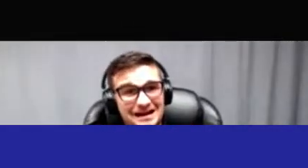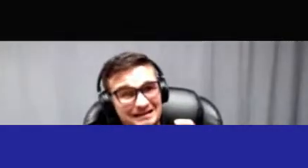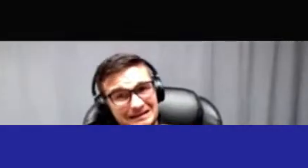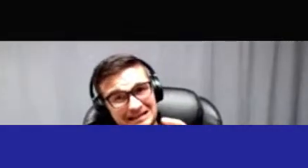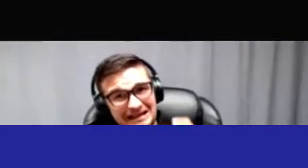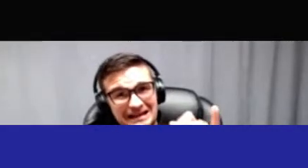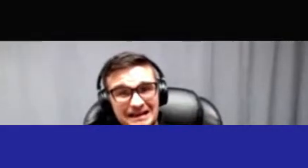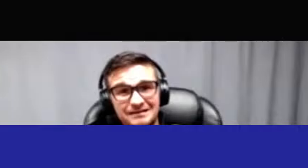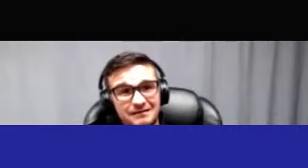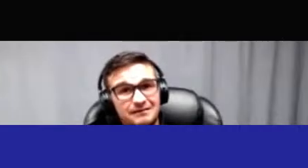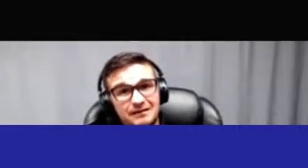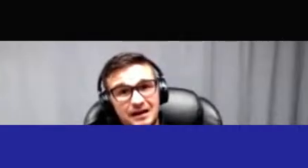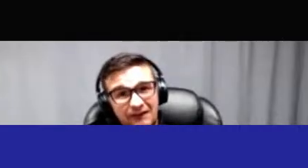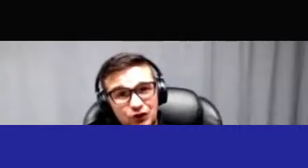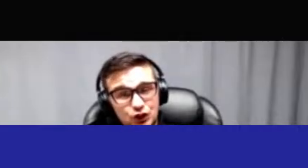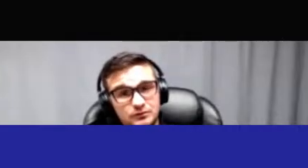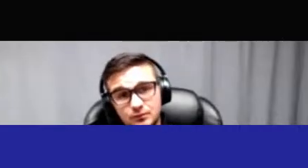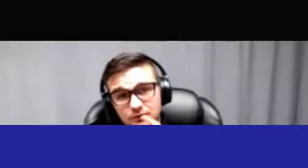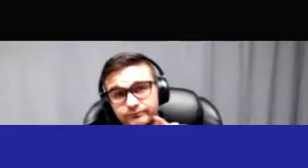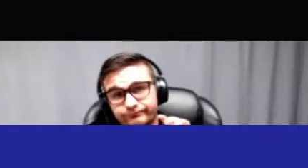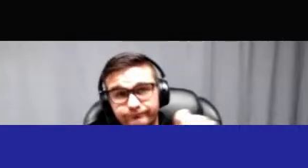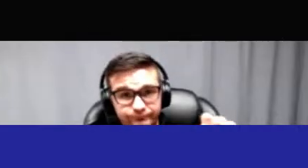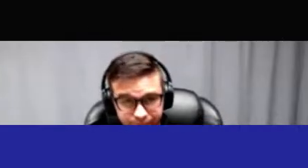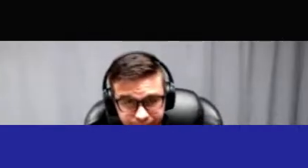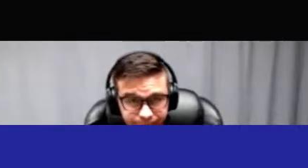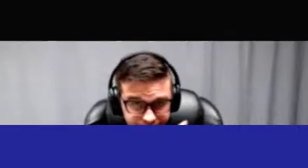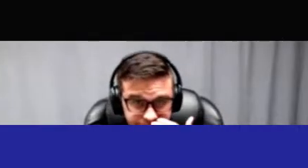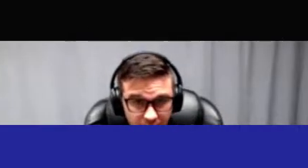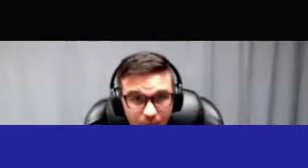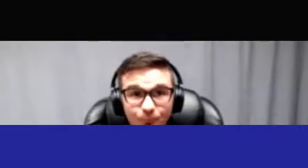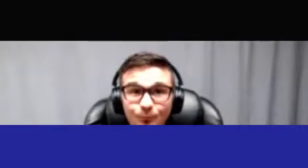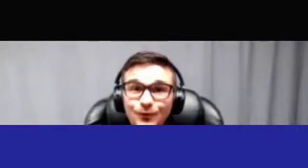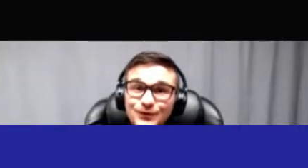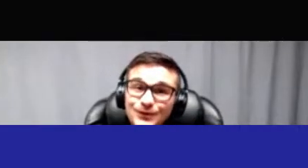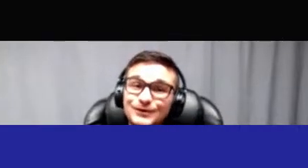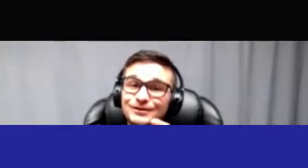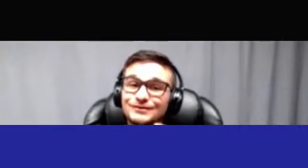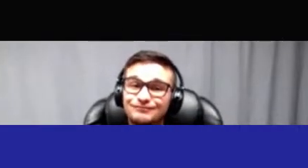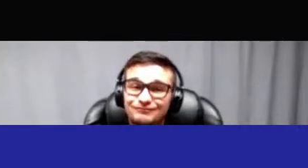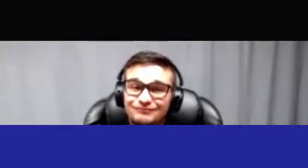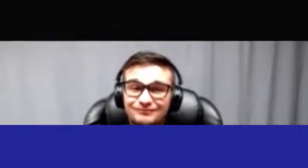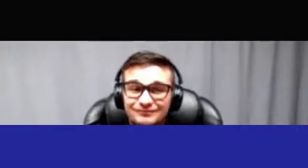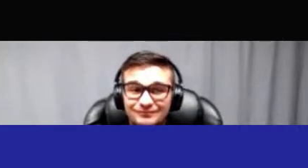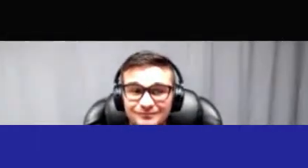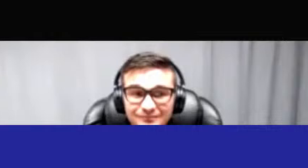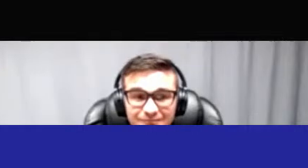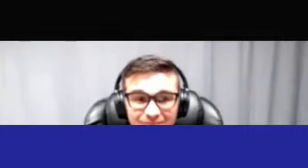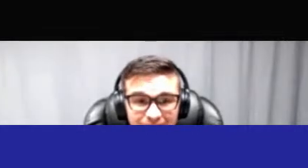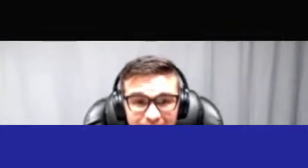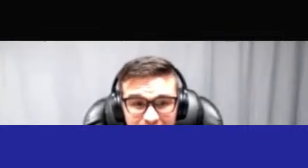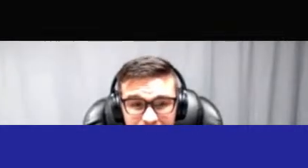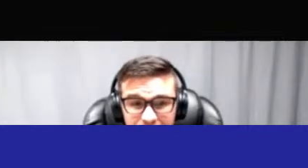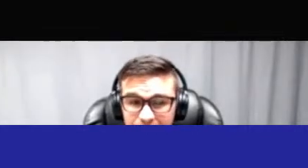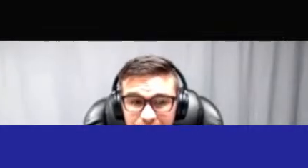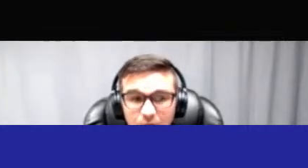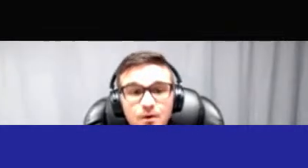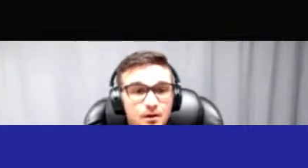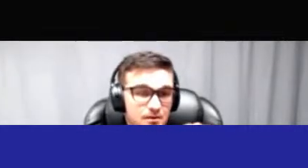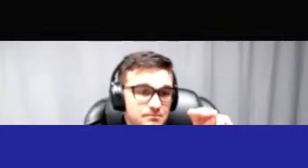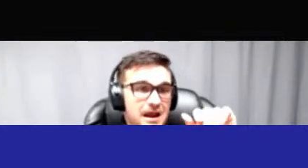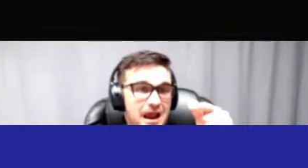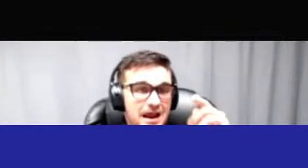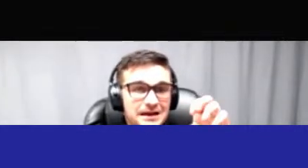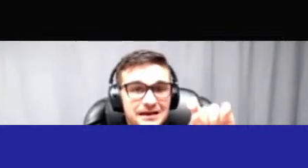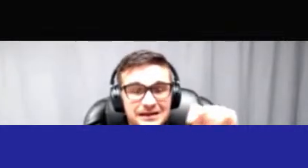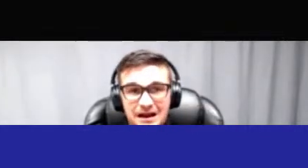you for that. And congratulations on your magnet journey. We have 2 sites that have applied for magnet. We now have 5 Pathway to Excellence